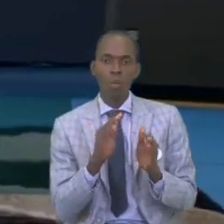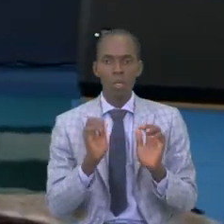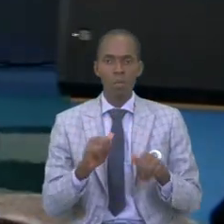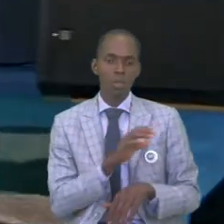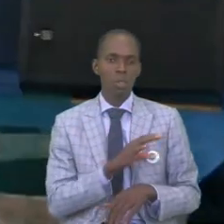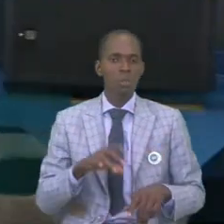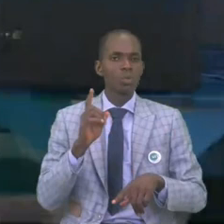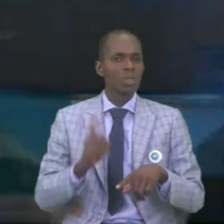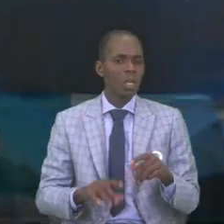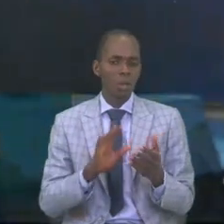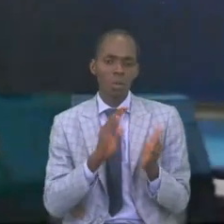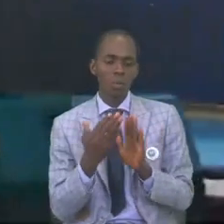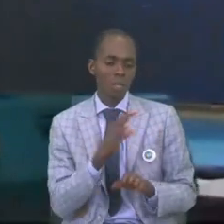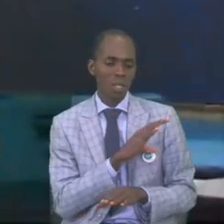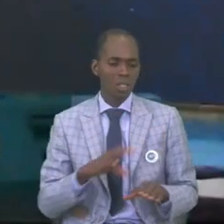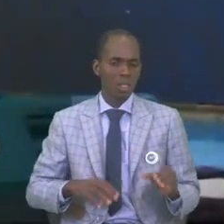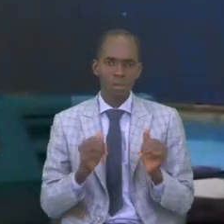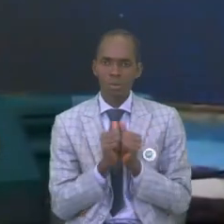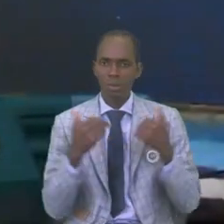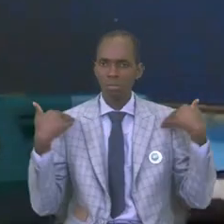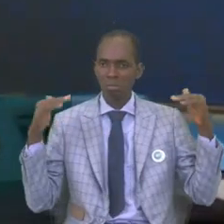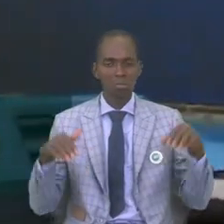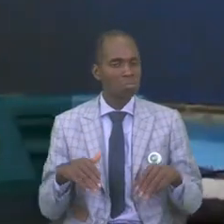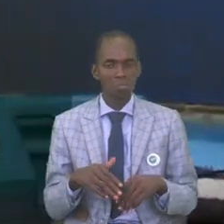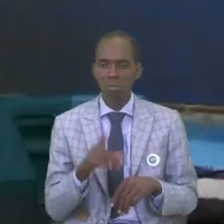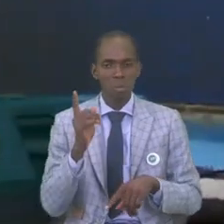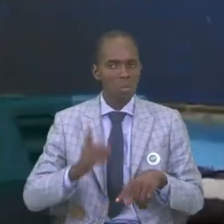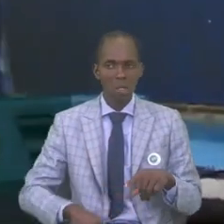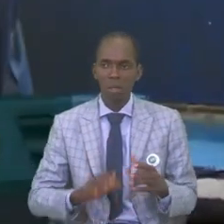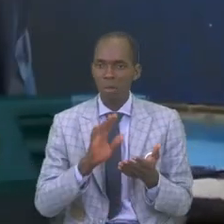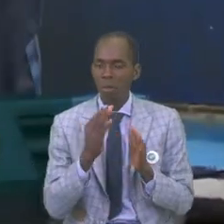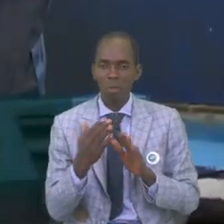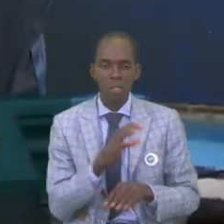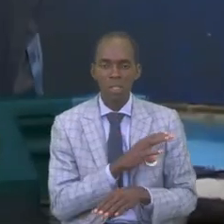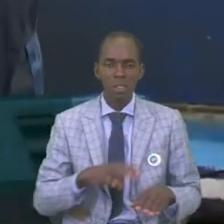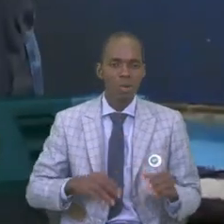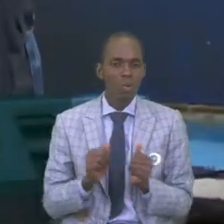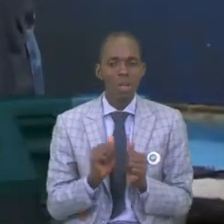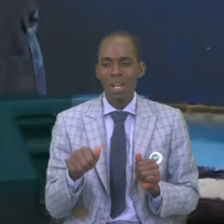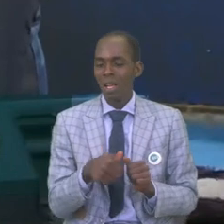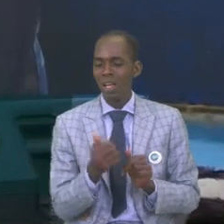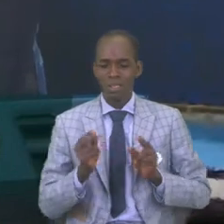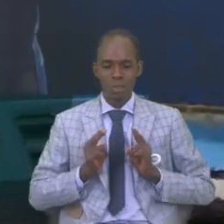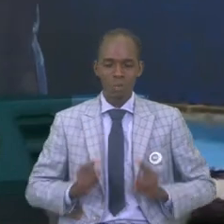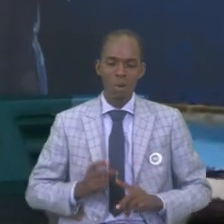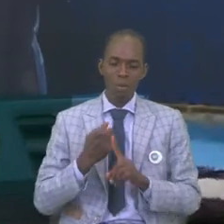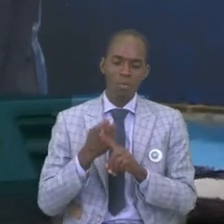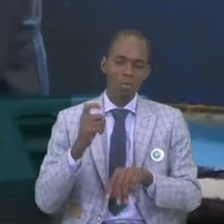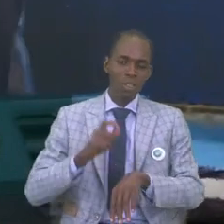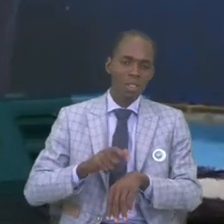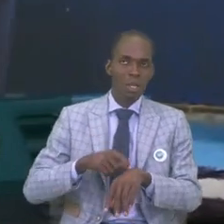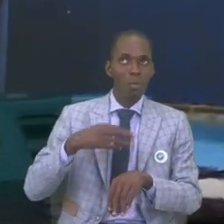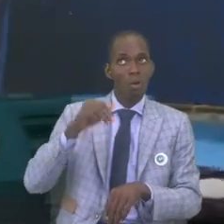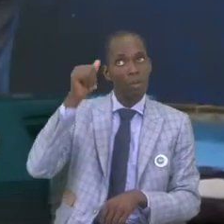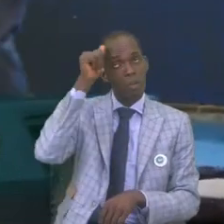with angels. You cannot compare him with any man from Adam at the point of creation